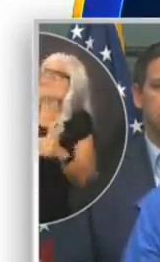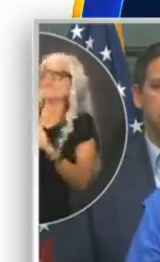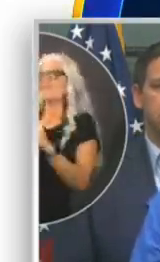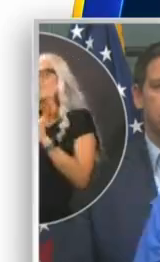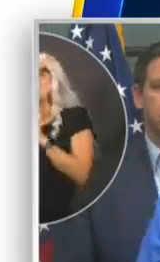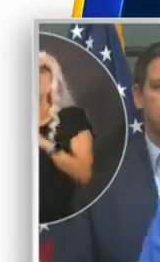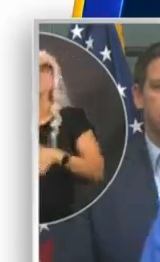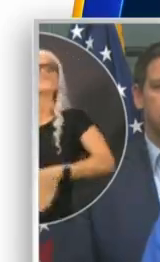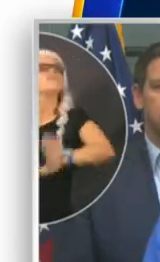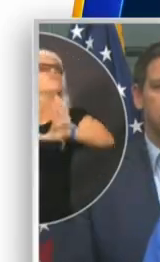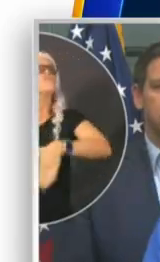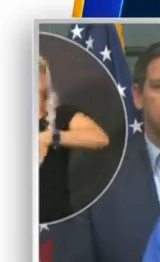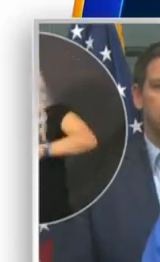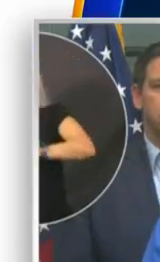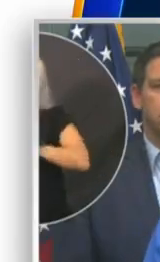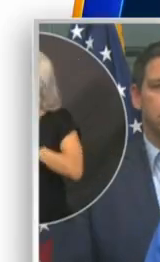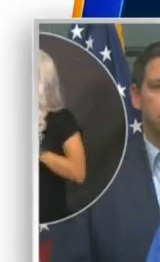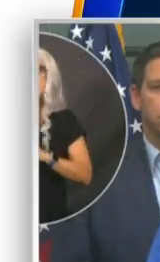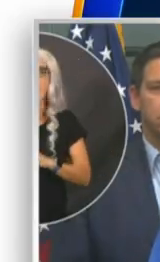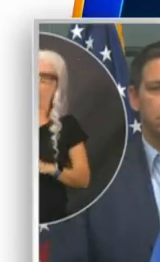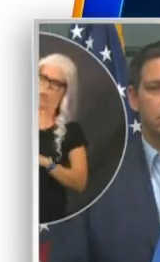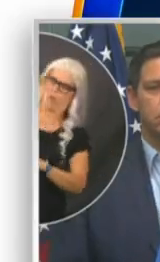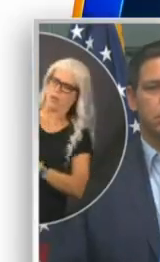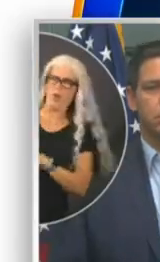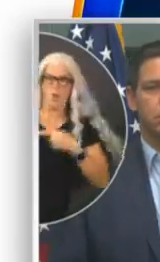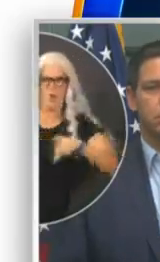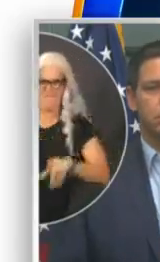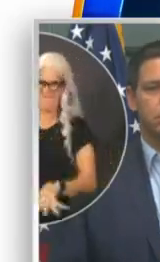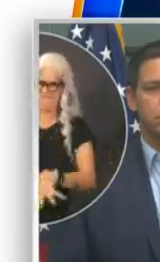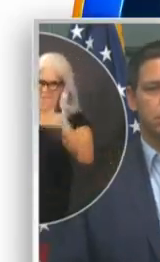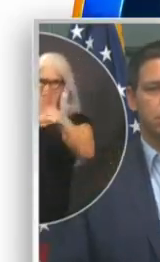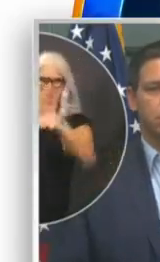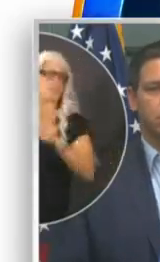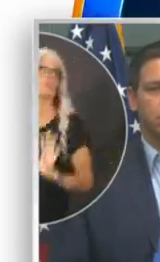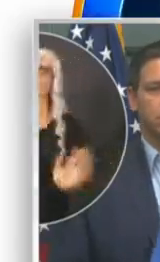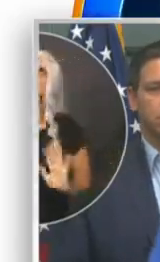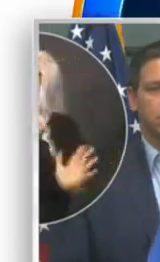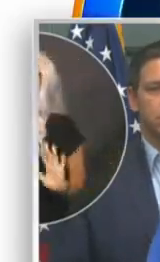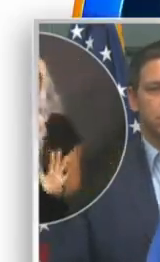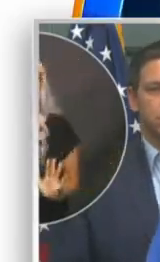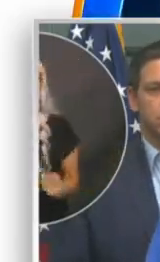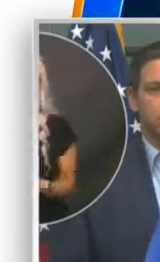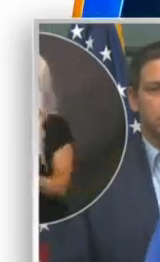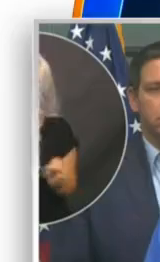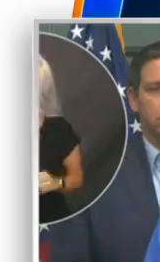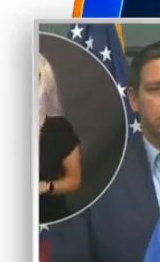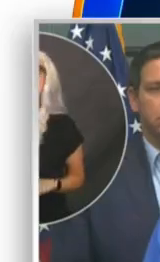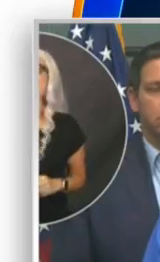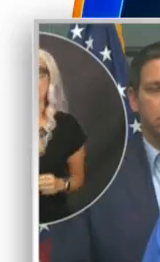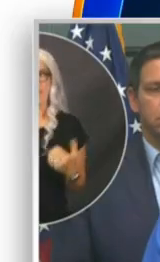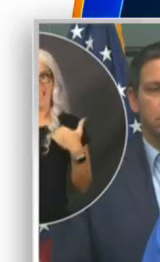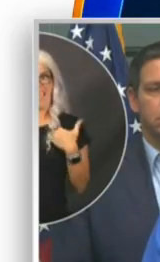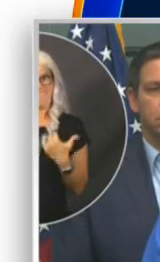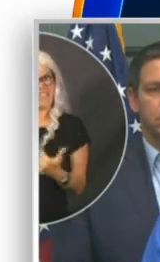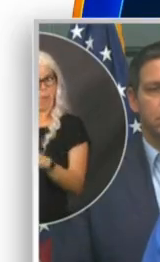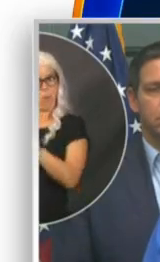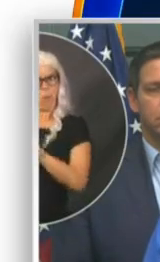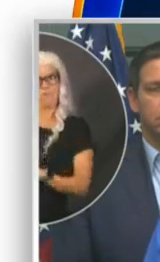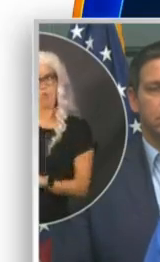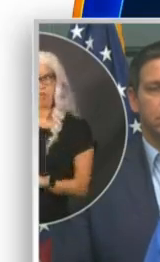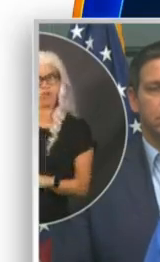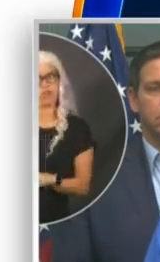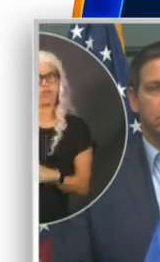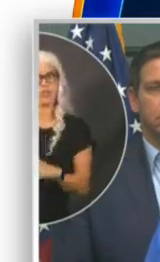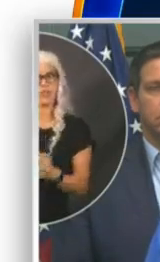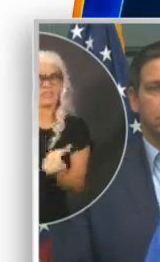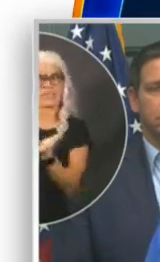with all of our electrical partners. As the governor has mentioned, there are over 30,000 linemen staged throughout the city, from north central Florida all the way